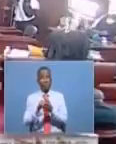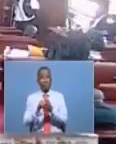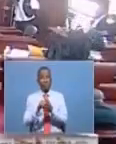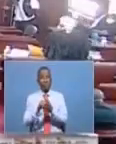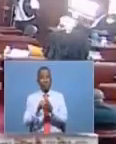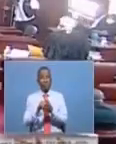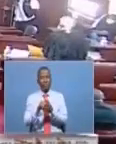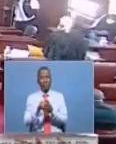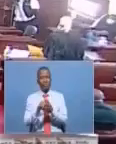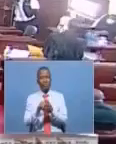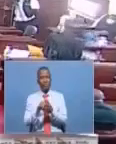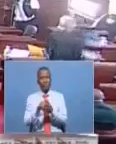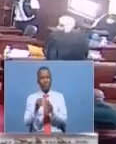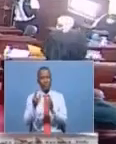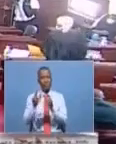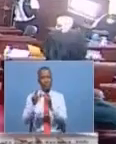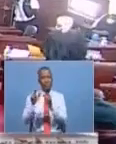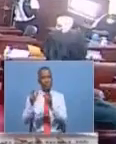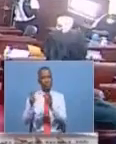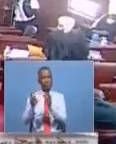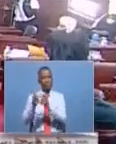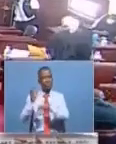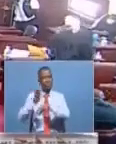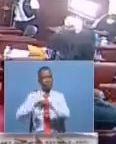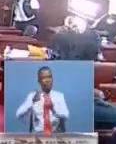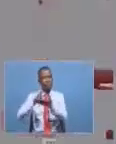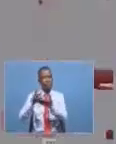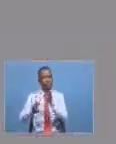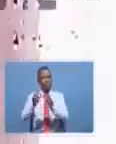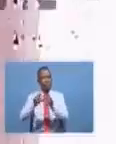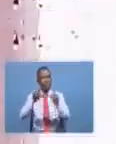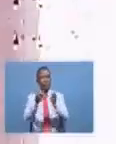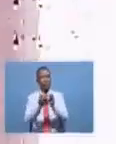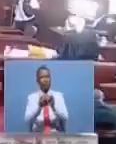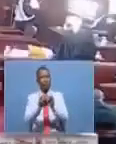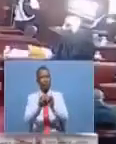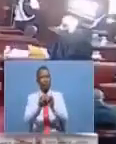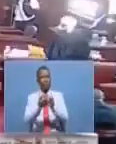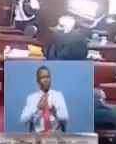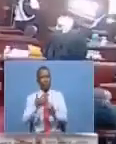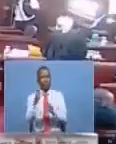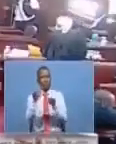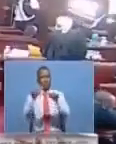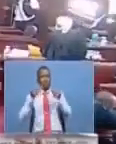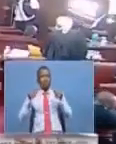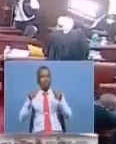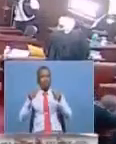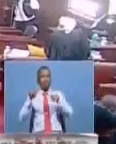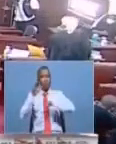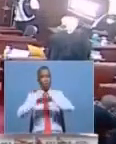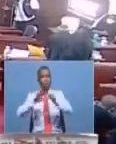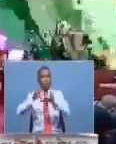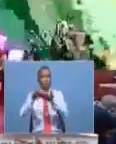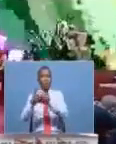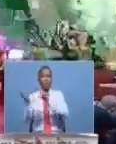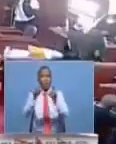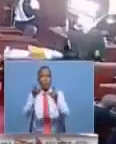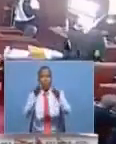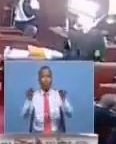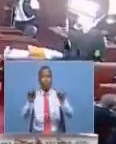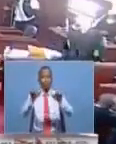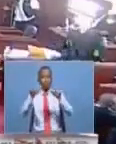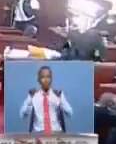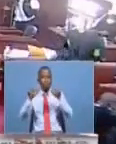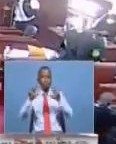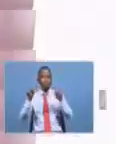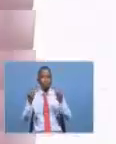witness. So if a party says, I'm not going to call my witness anymore, can you say, no,